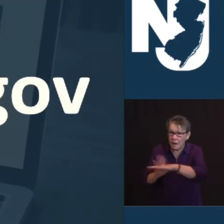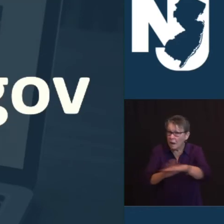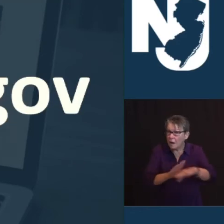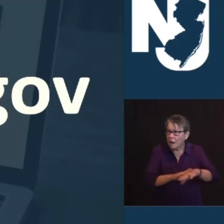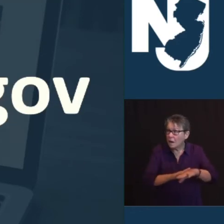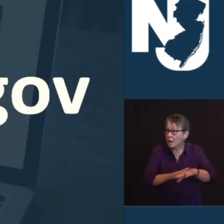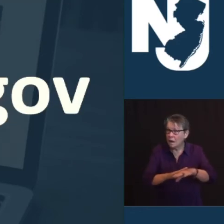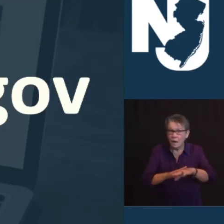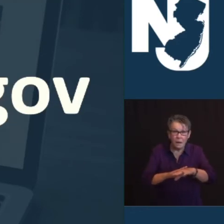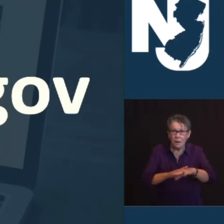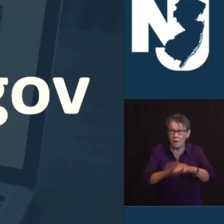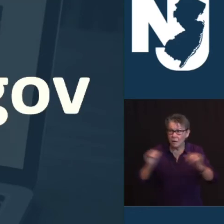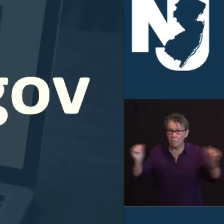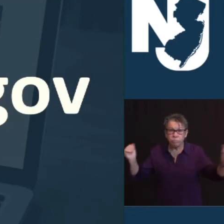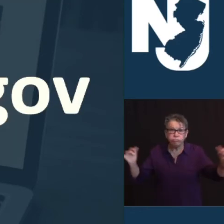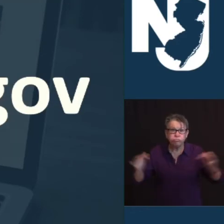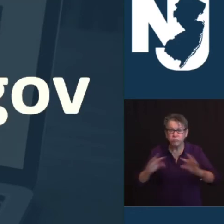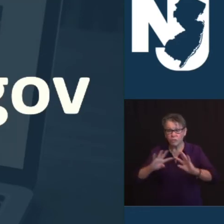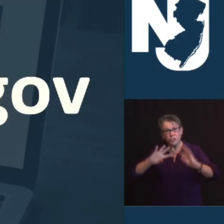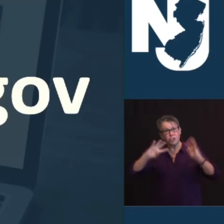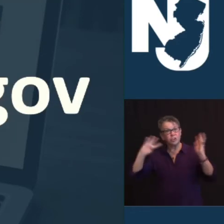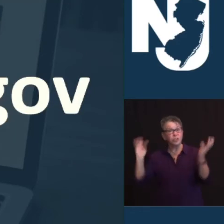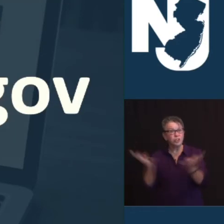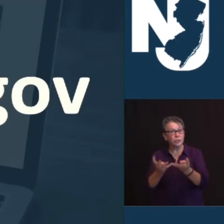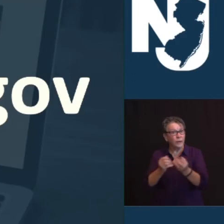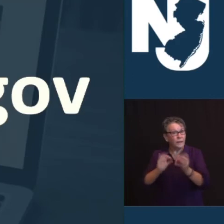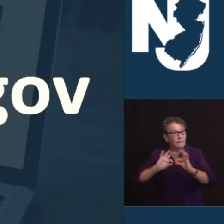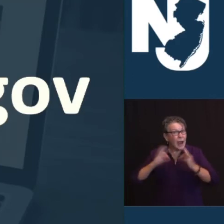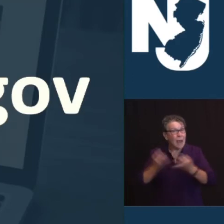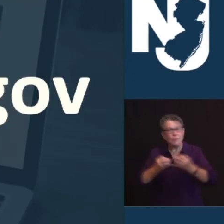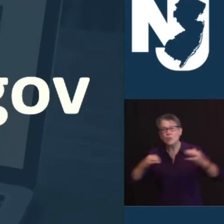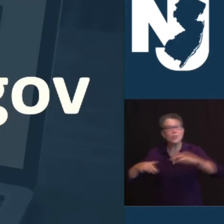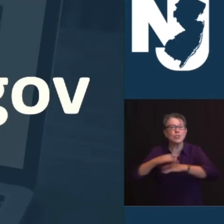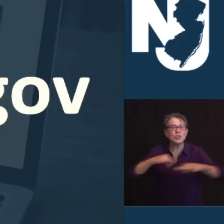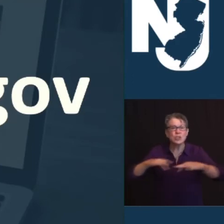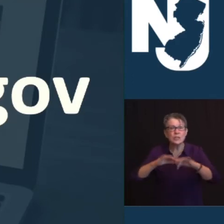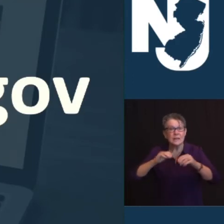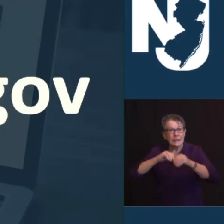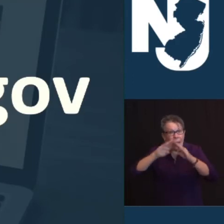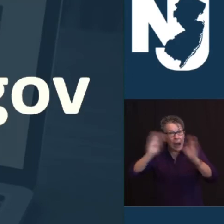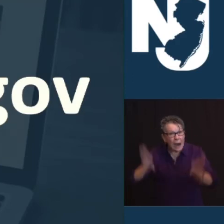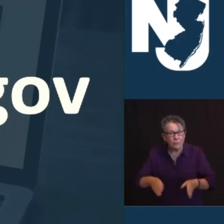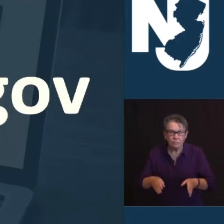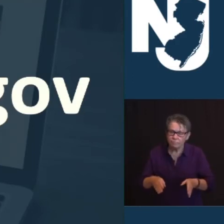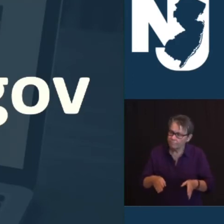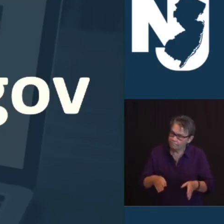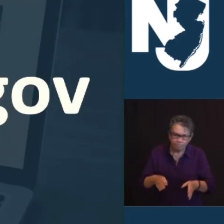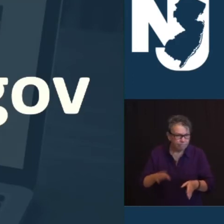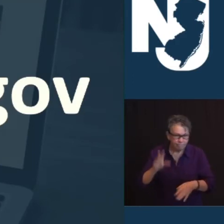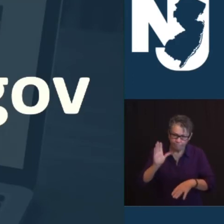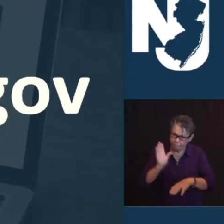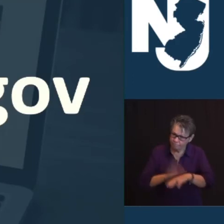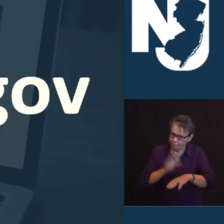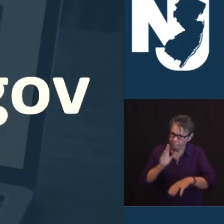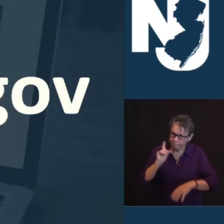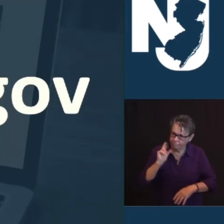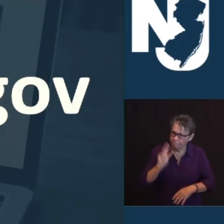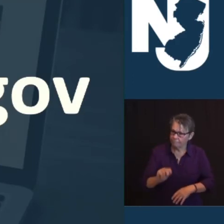Mississippi for quotes of late, but I will do that in this case. The president of the Mississippi State Medical Association, Dr.